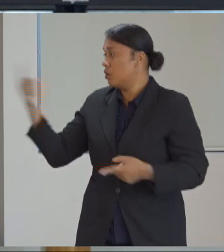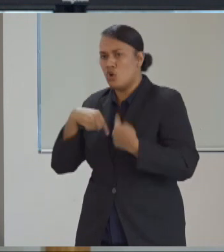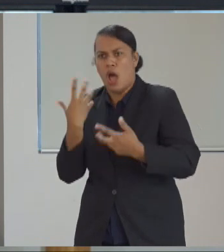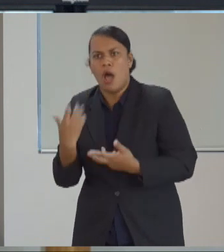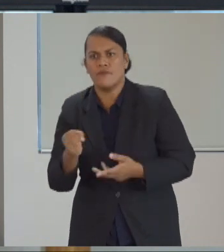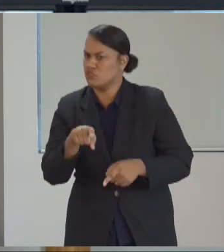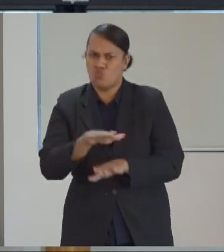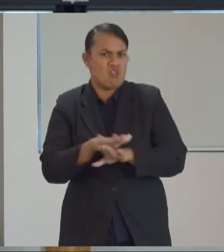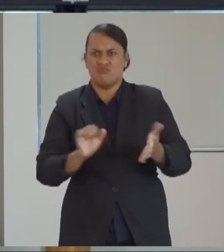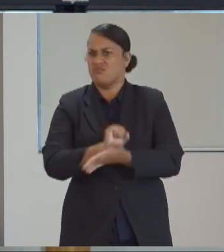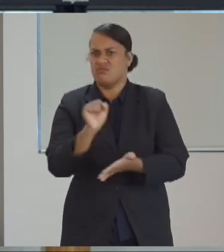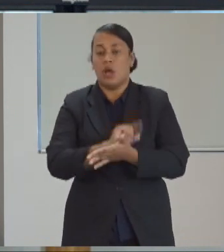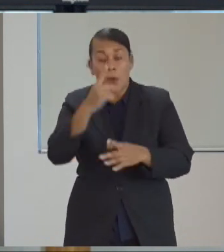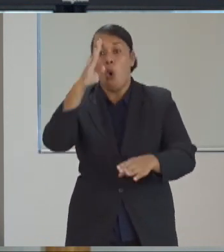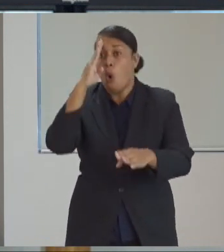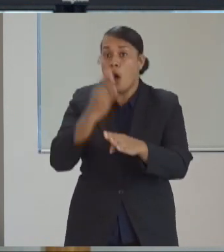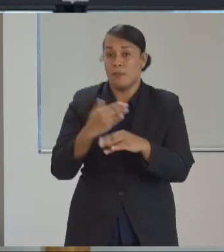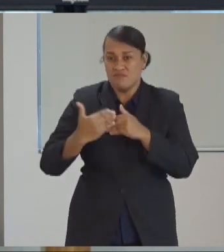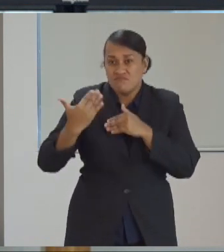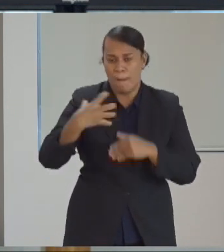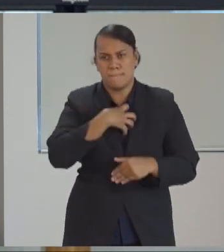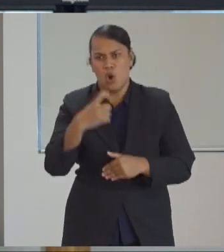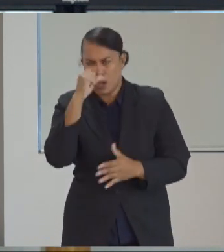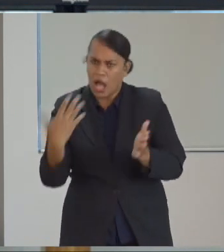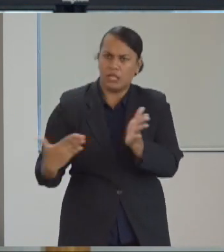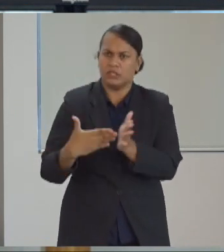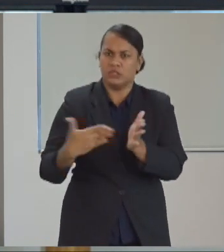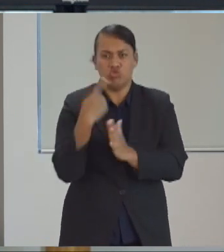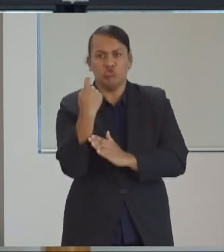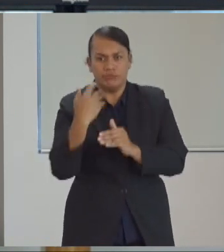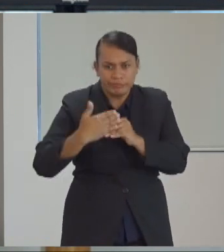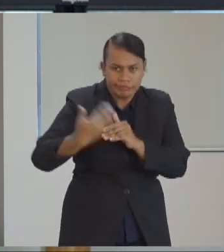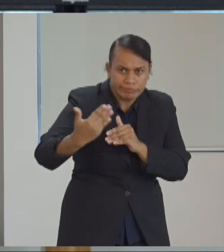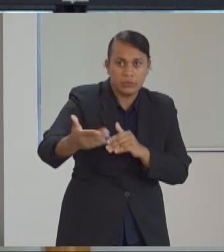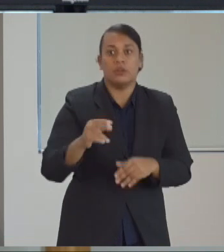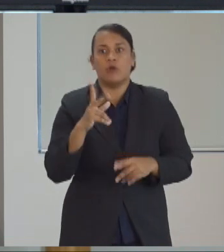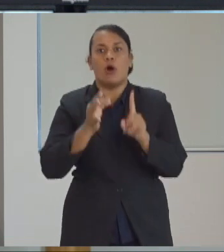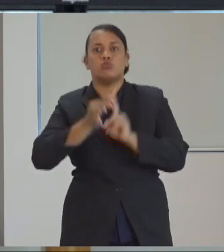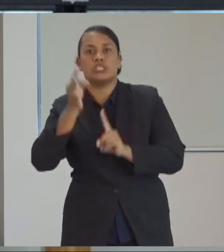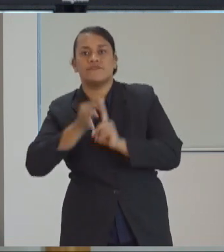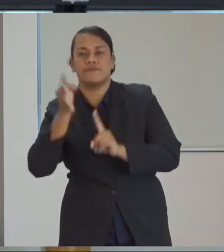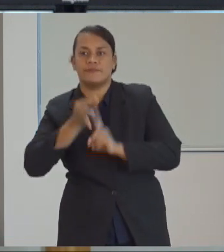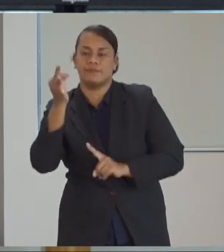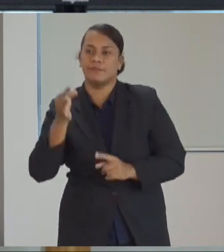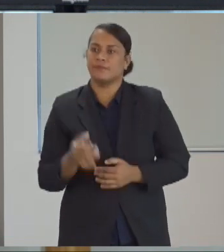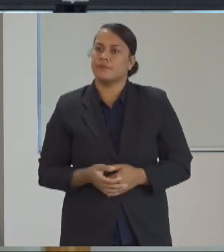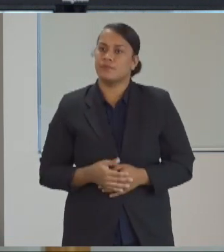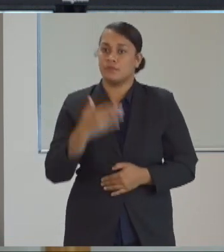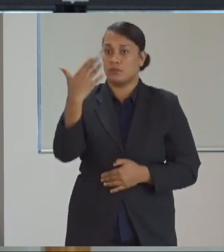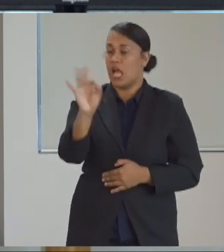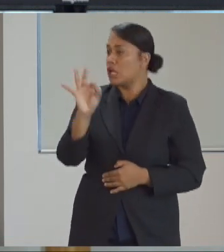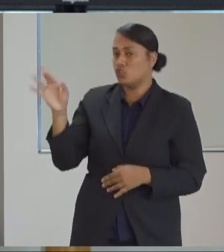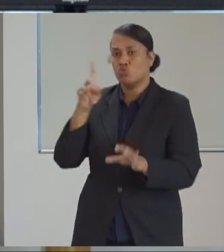losses. So we need to be able to stretch the dollar. Thank you. Thank you. So just in relation to the lockdown, the Prime Minister